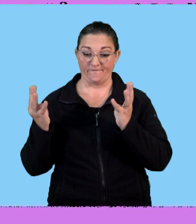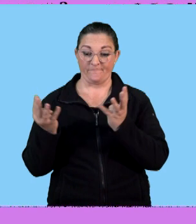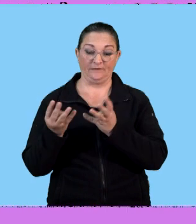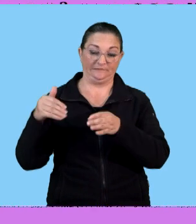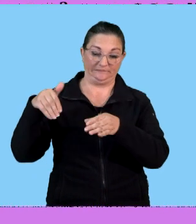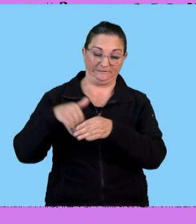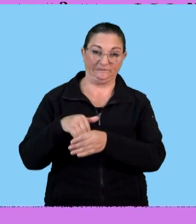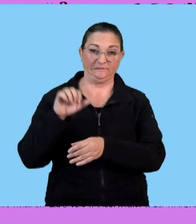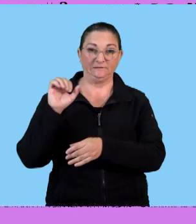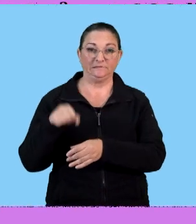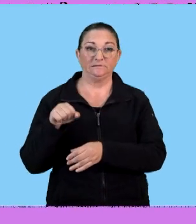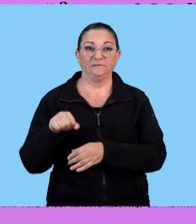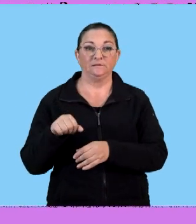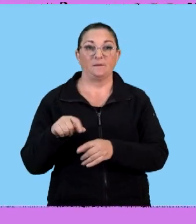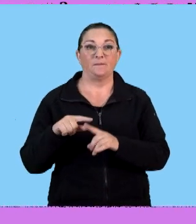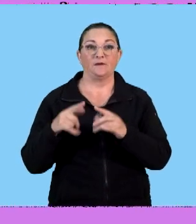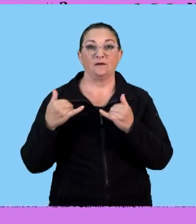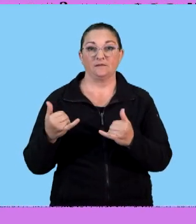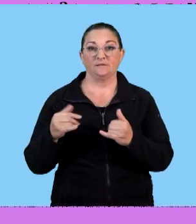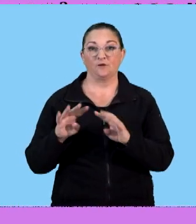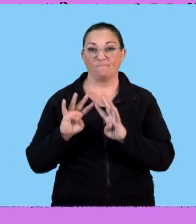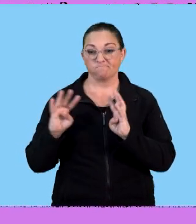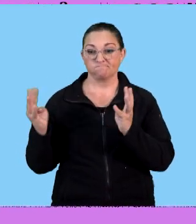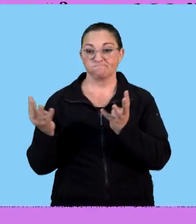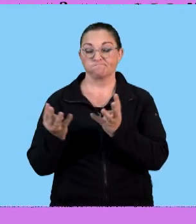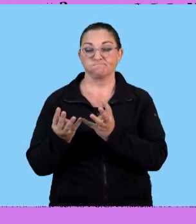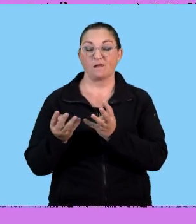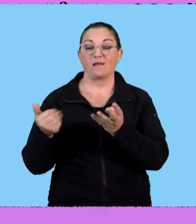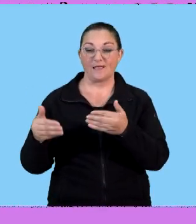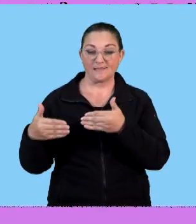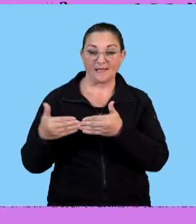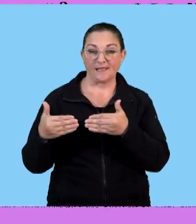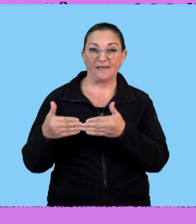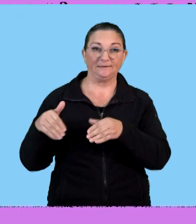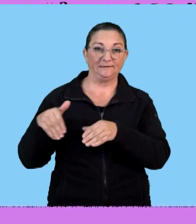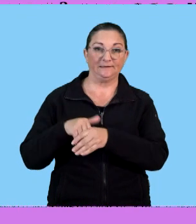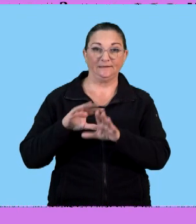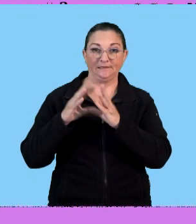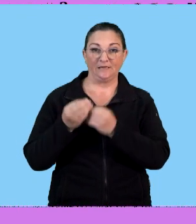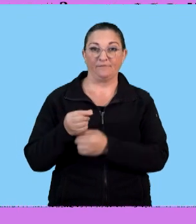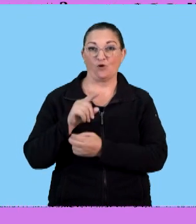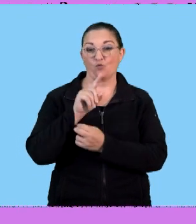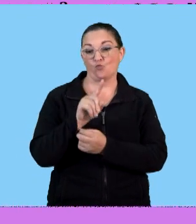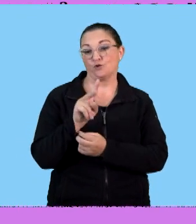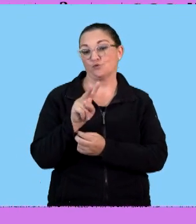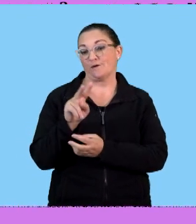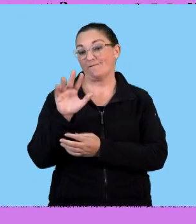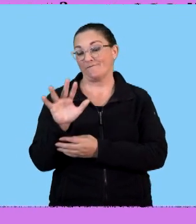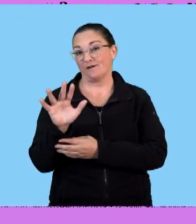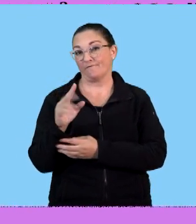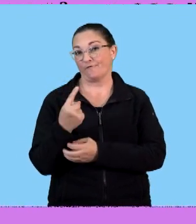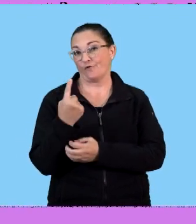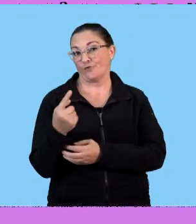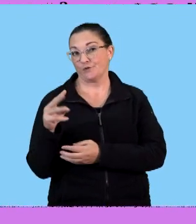including the fence, okay, the labor cost for the fencing, including the gate, is 125 Rand